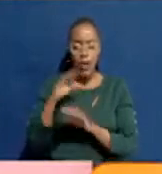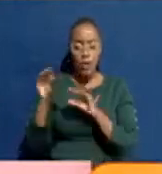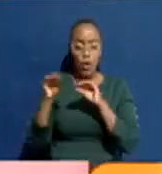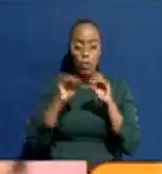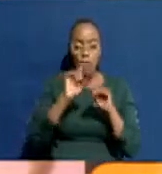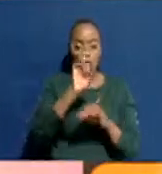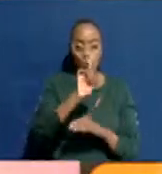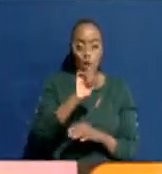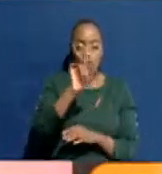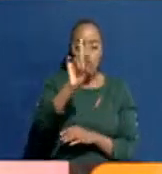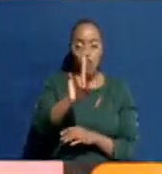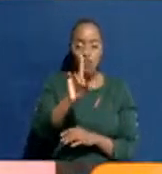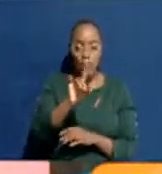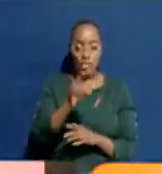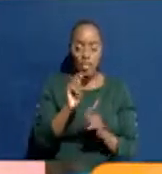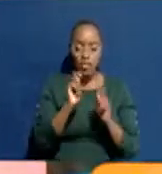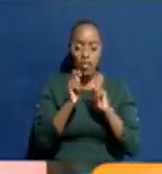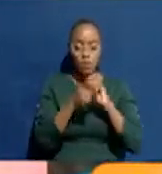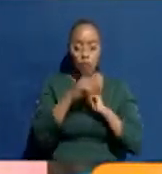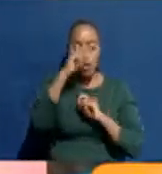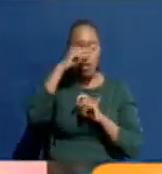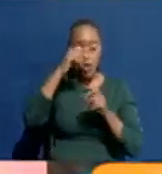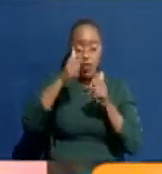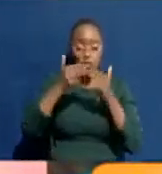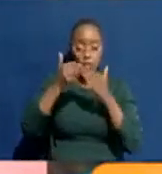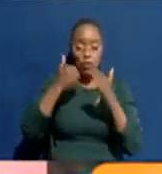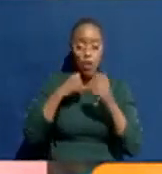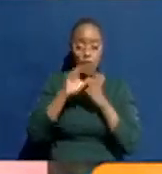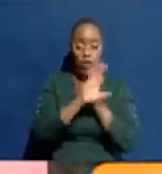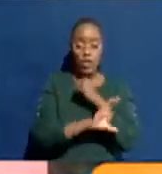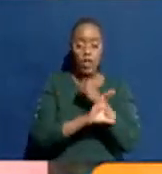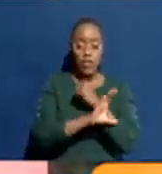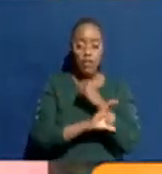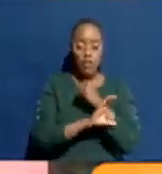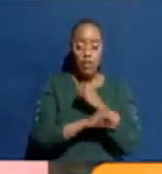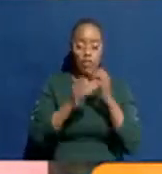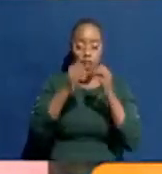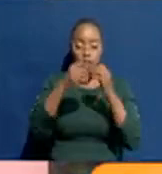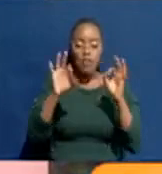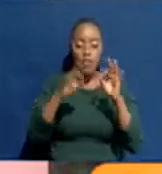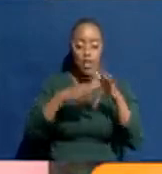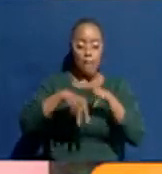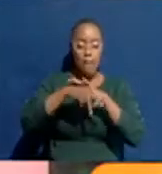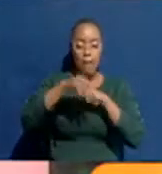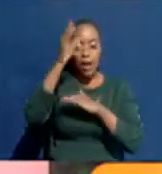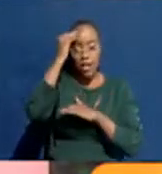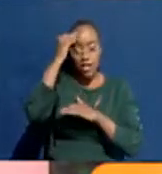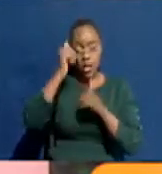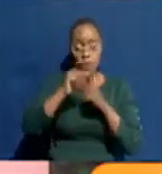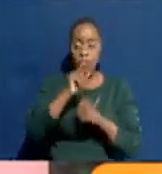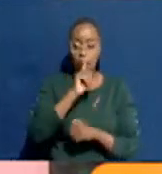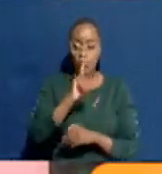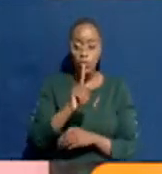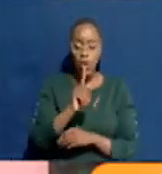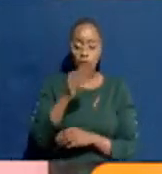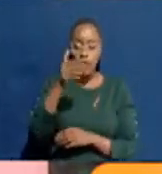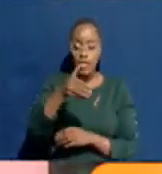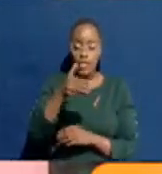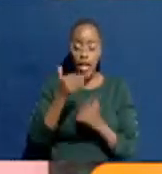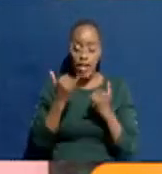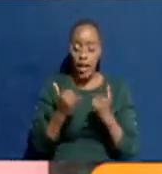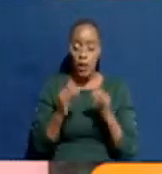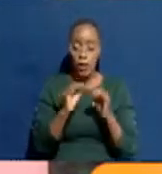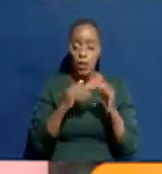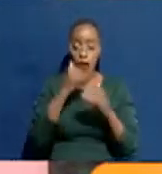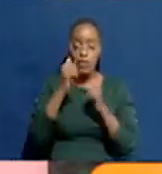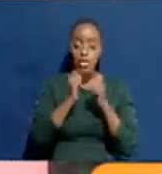of our first transformative policies that we had in this country, which was the free primary education, which I'm not sure exists anymore after